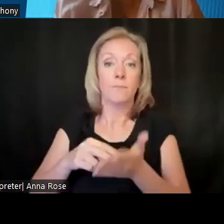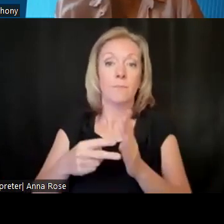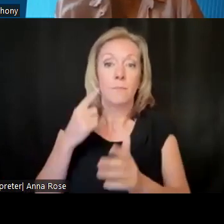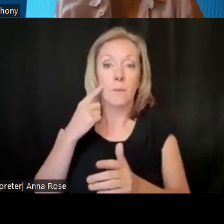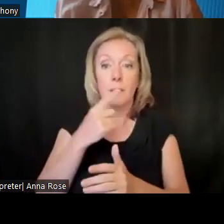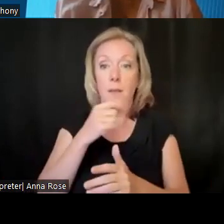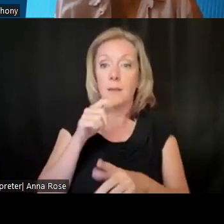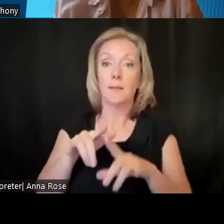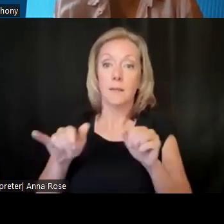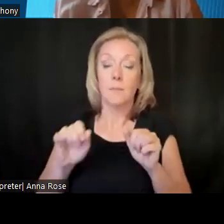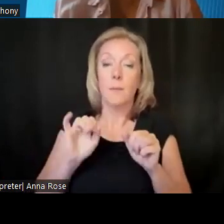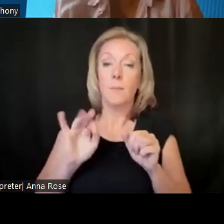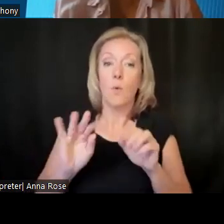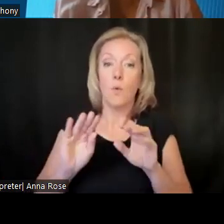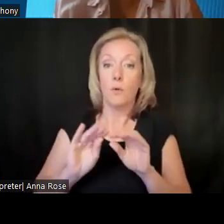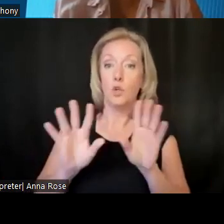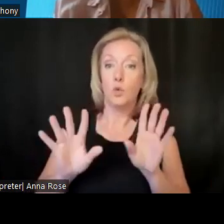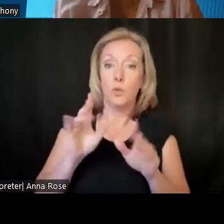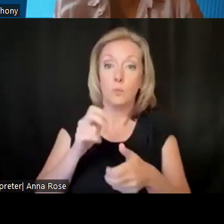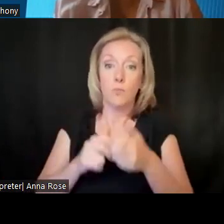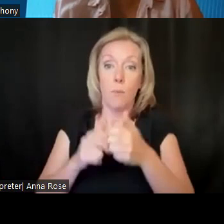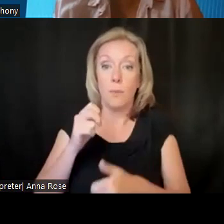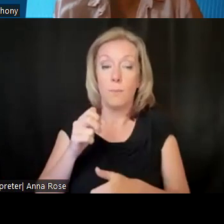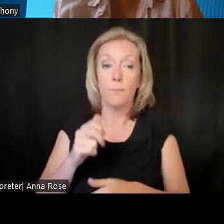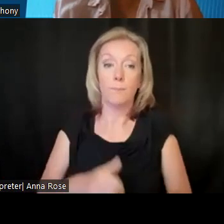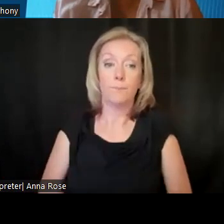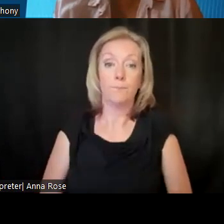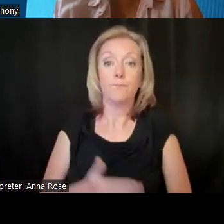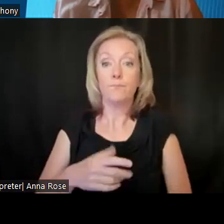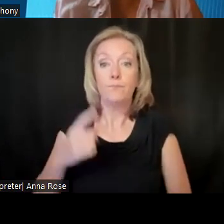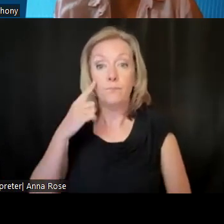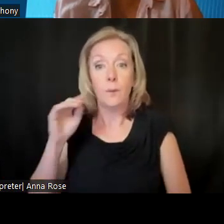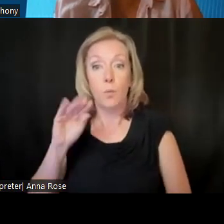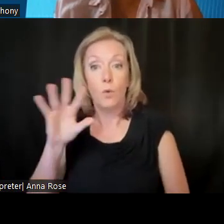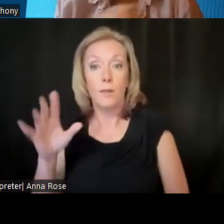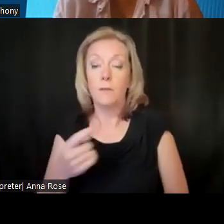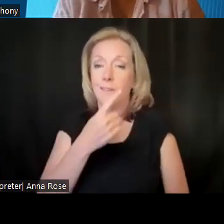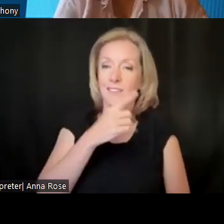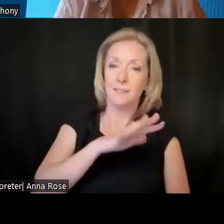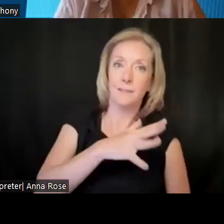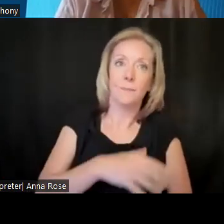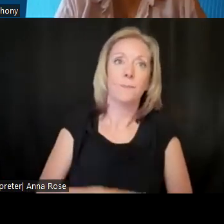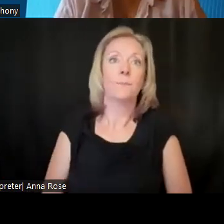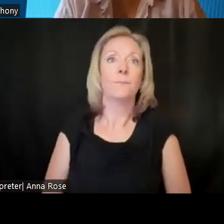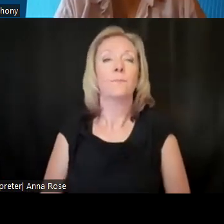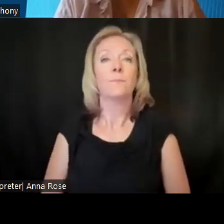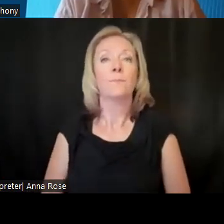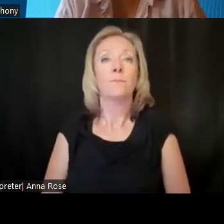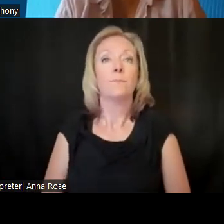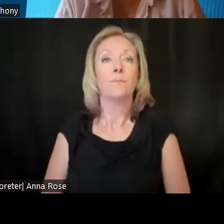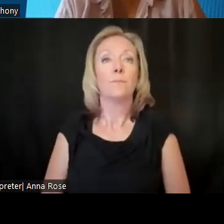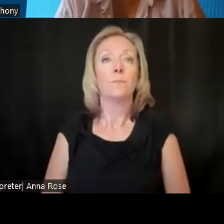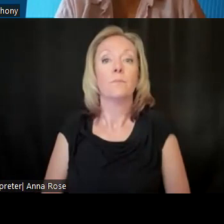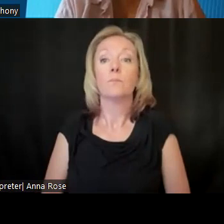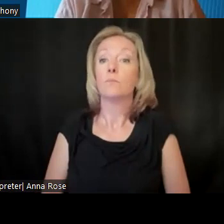have an acuity problem that's different. Right eye has more vision than left eye. You have kids that just avoid